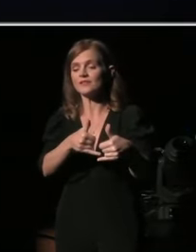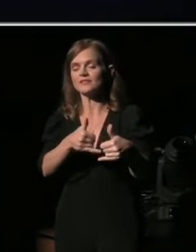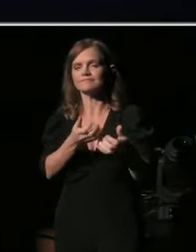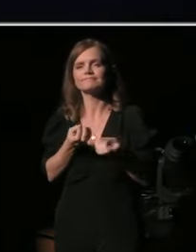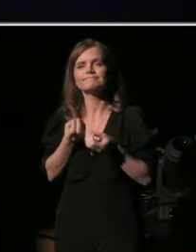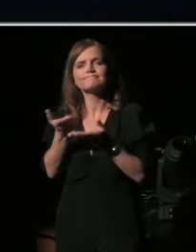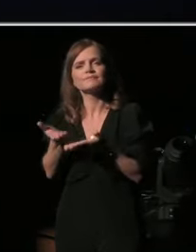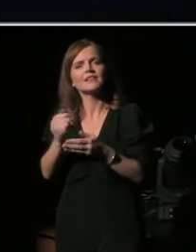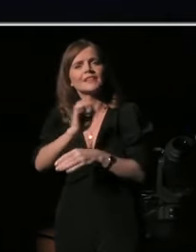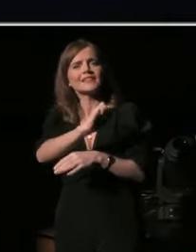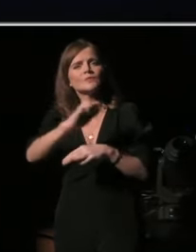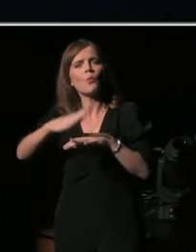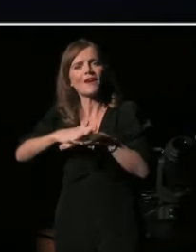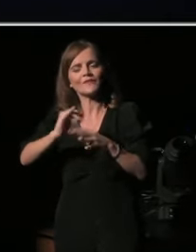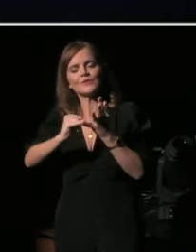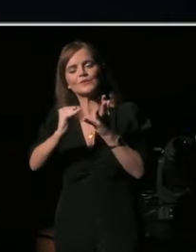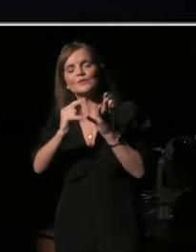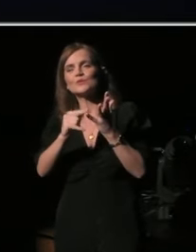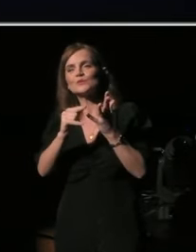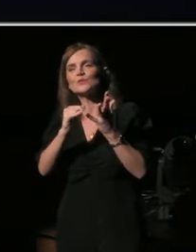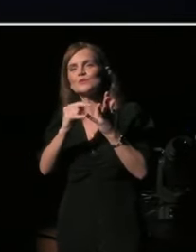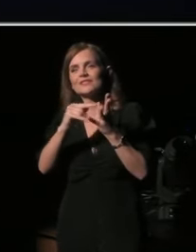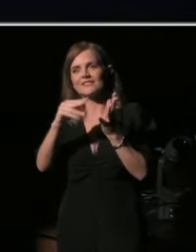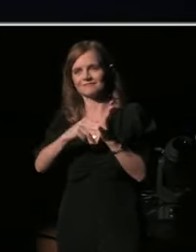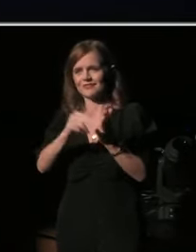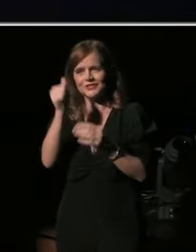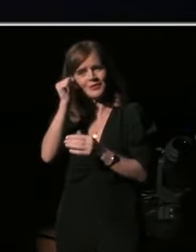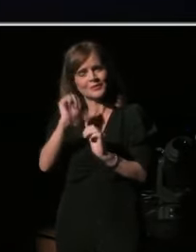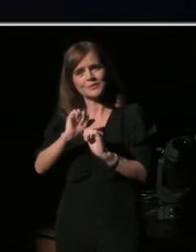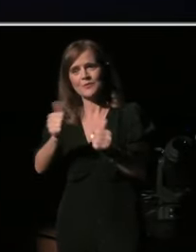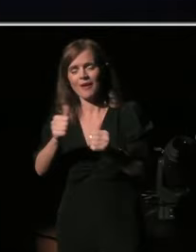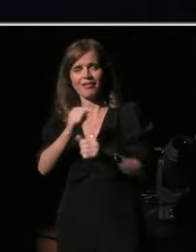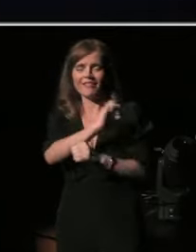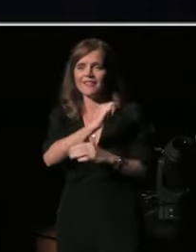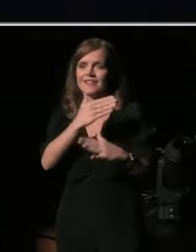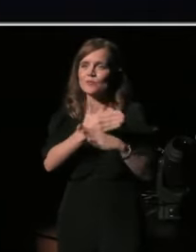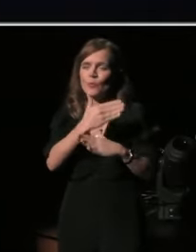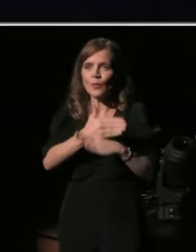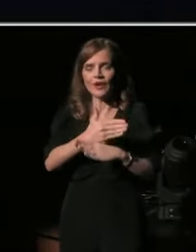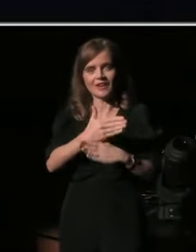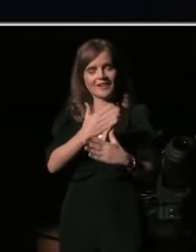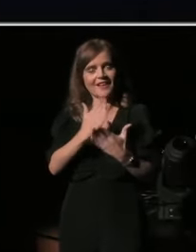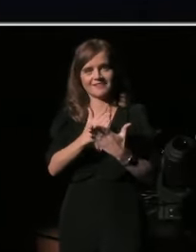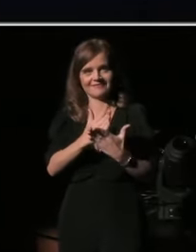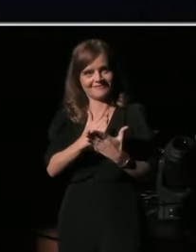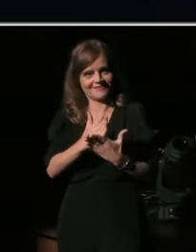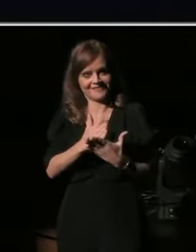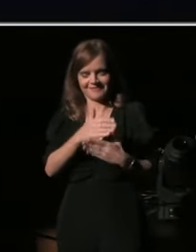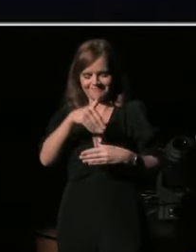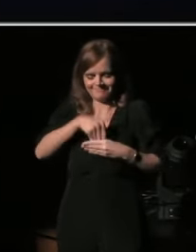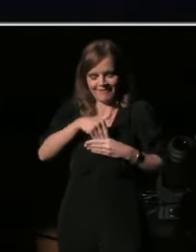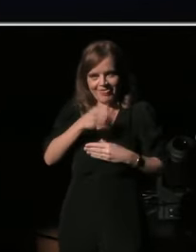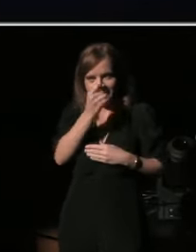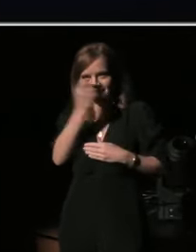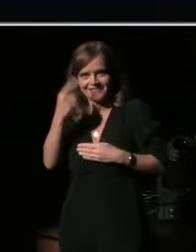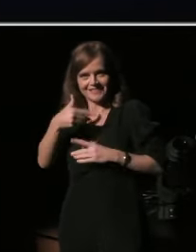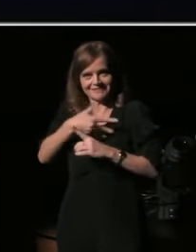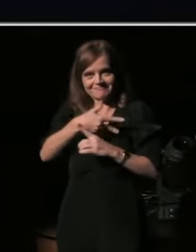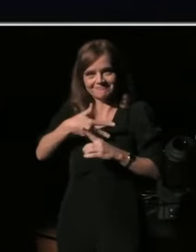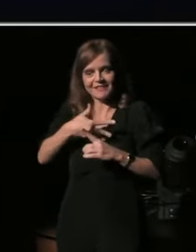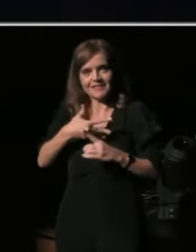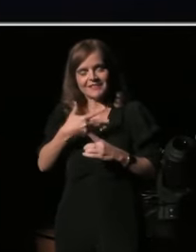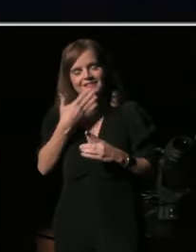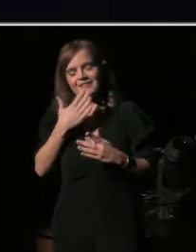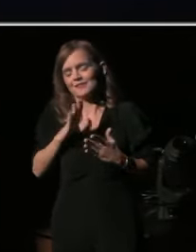To his wife, Susan, who must know better than any of us all of the work he did, and of course all of those brilliant ideas. It's my great pleasure